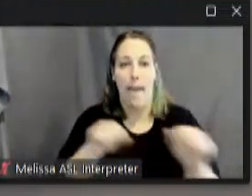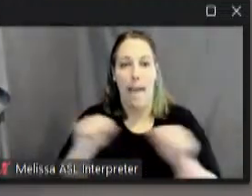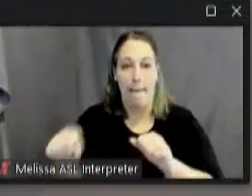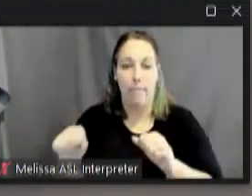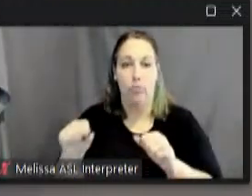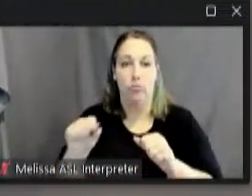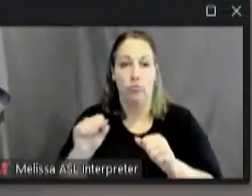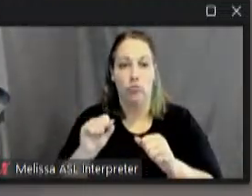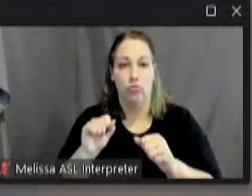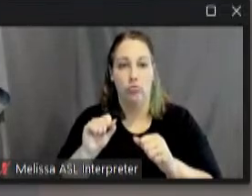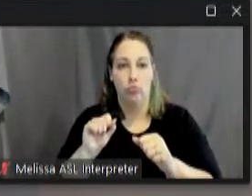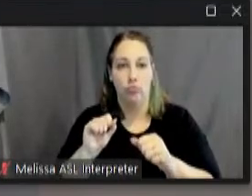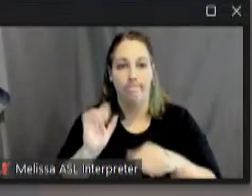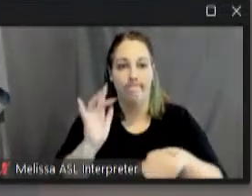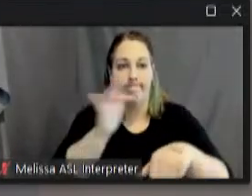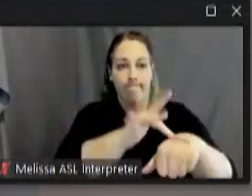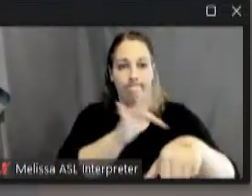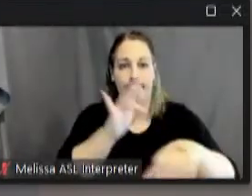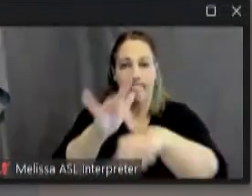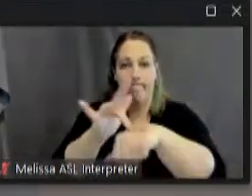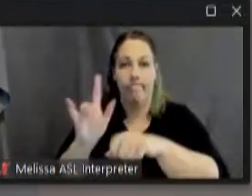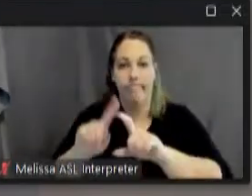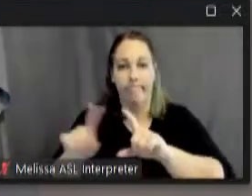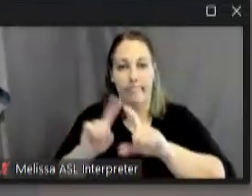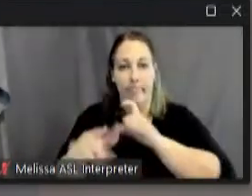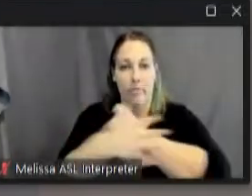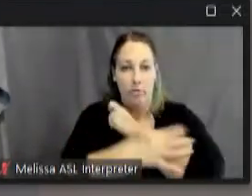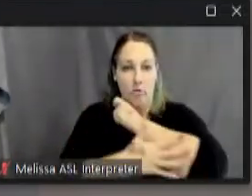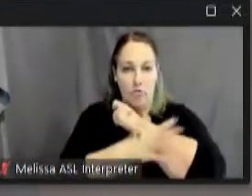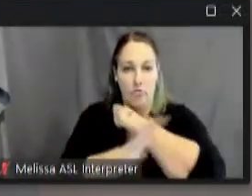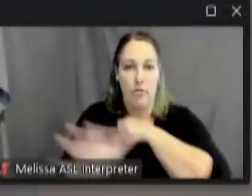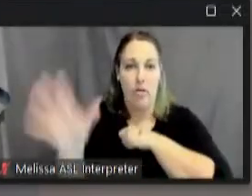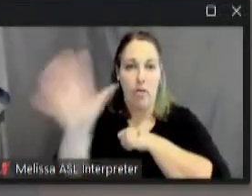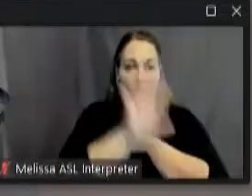have these municipal tables, we call them,